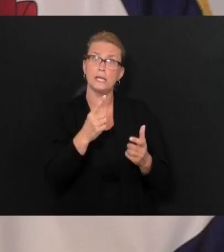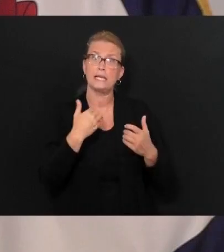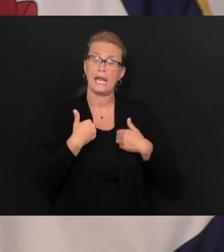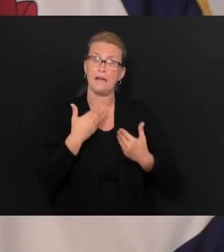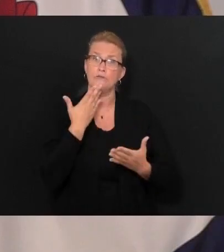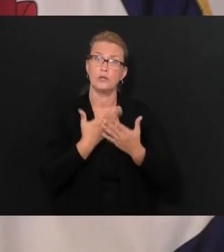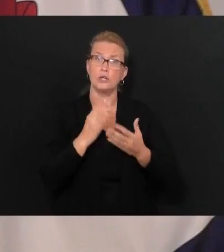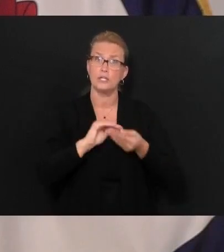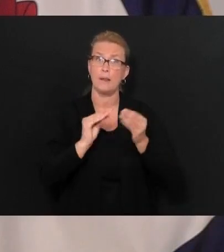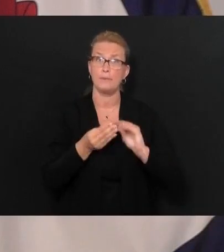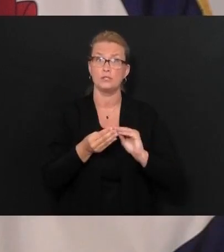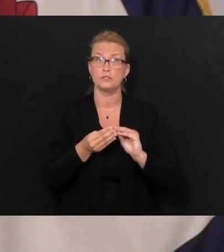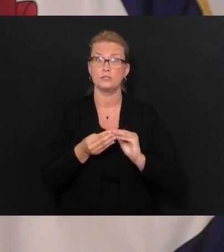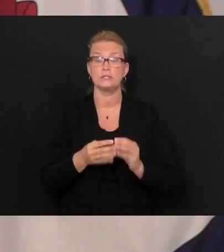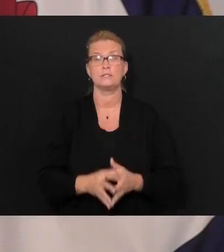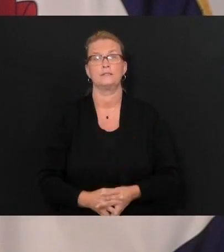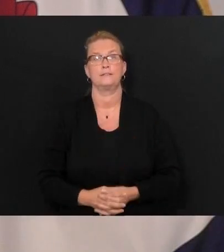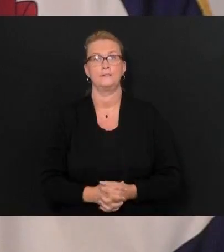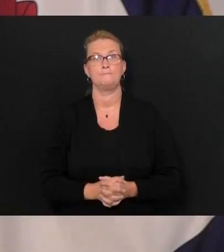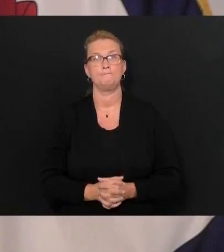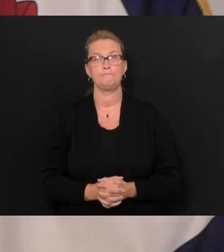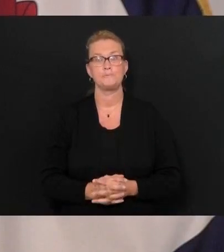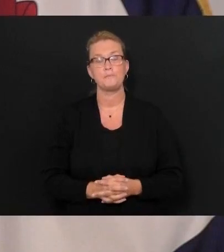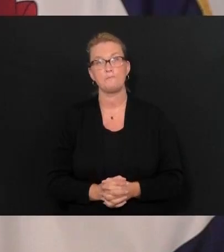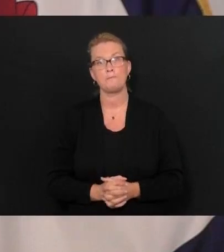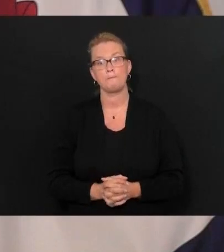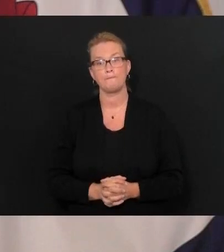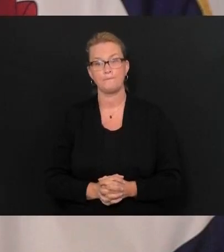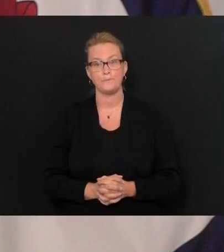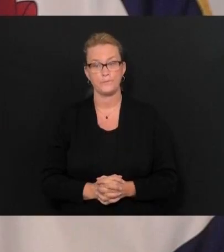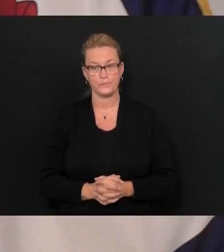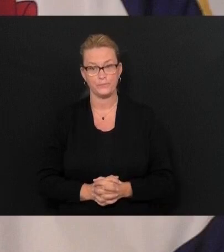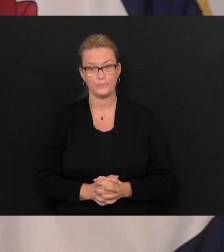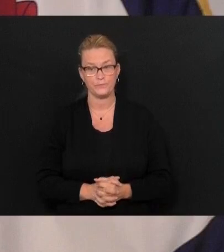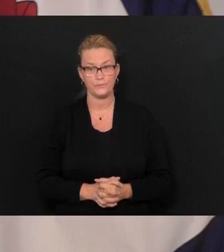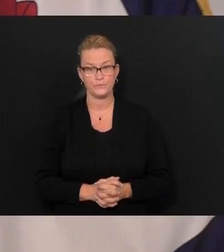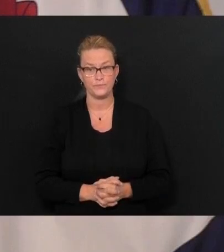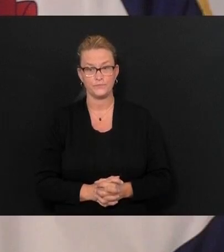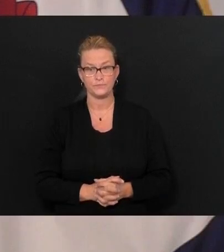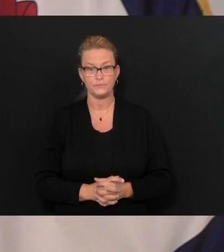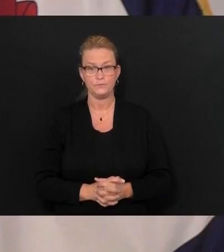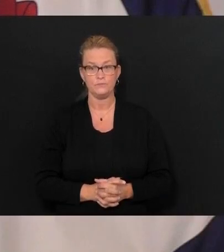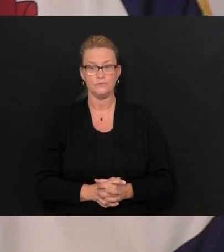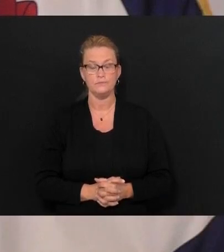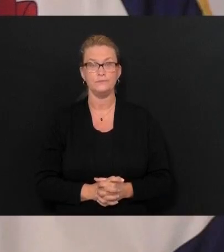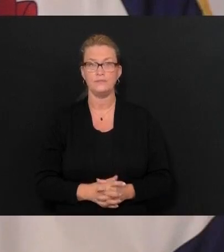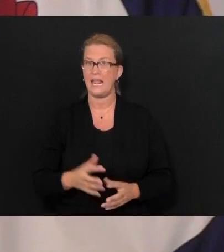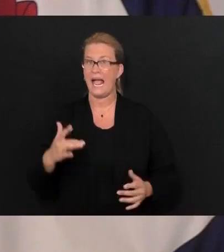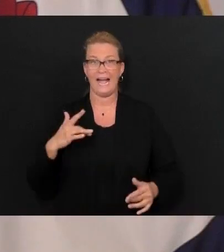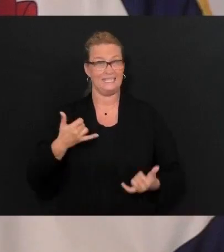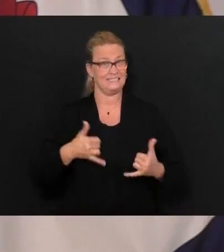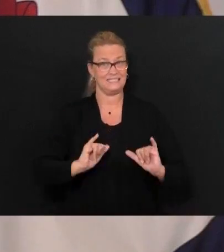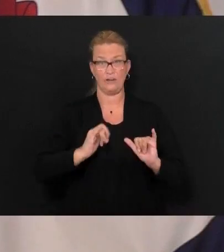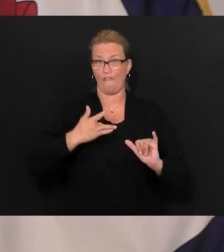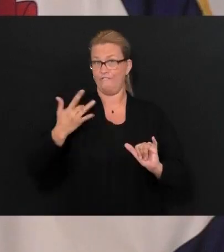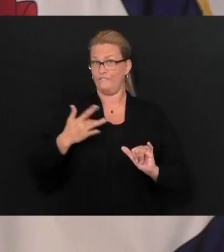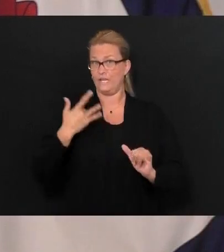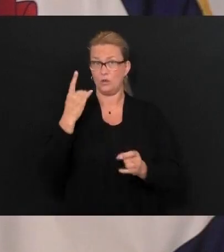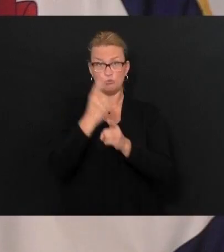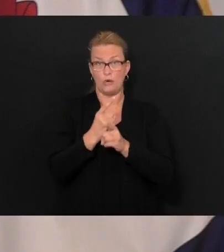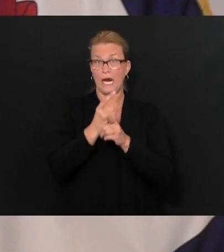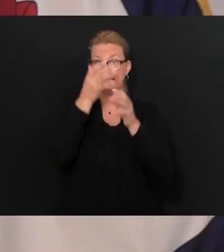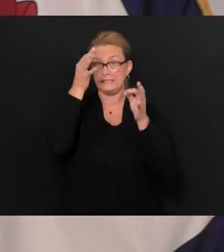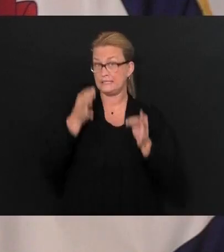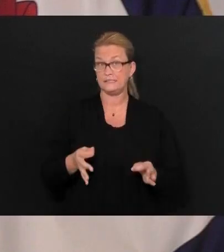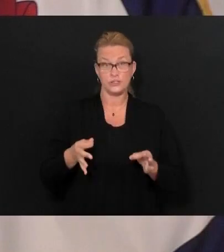numbers. Now, in doing so, I think we did the right thing, and I think we're continuing to do the right